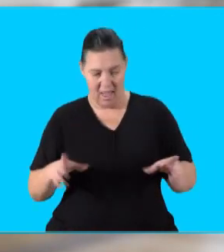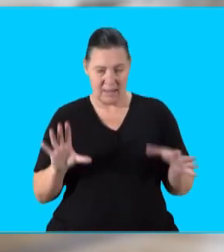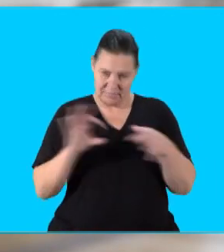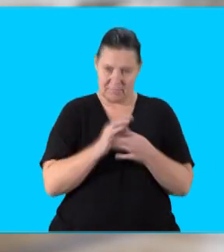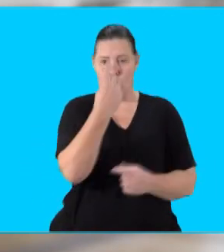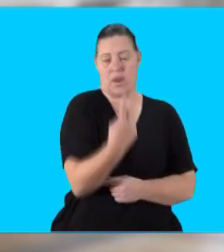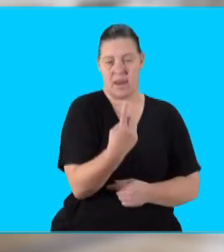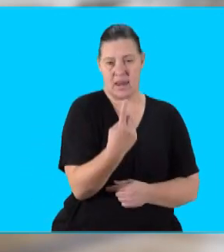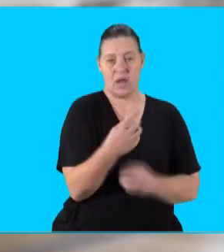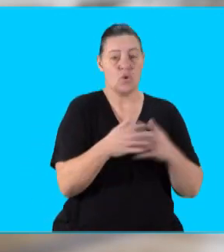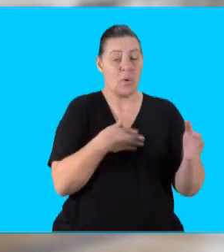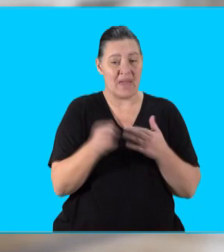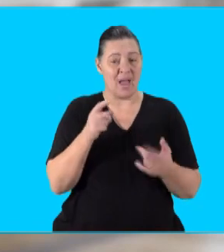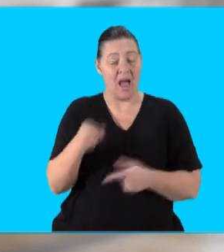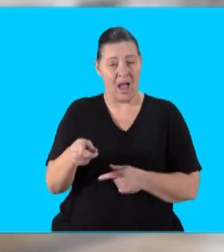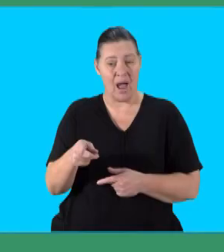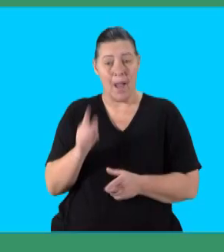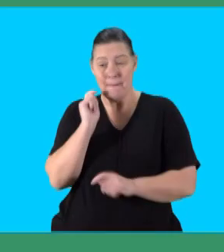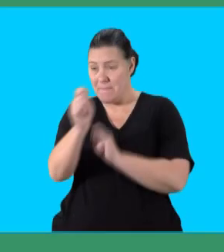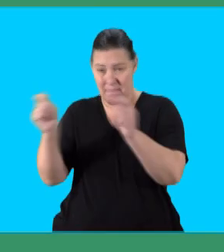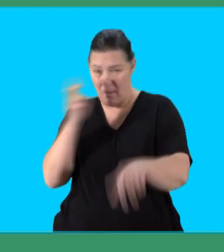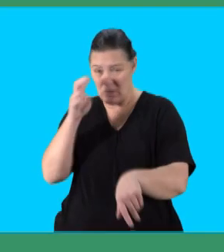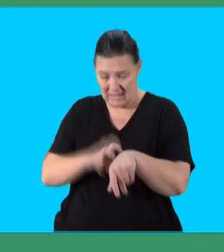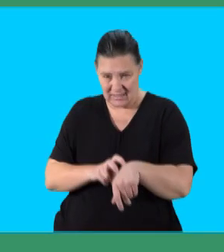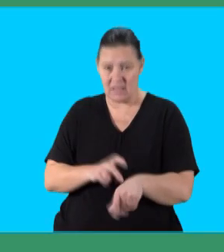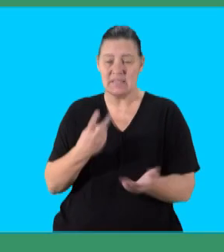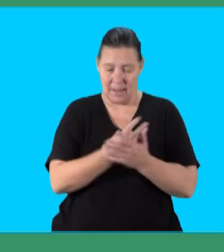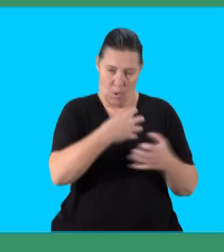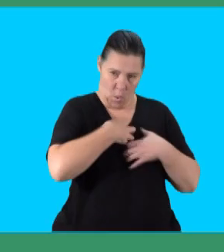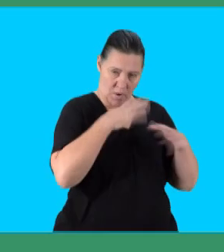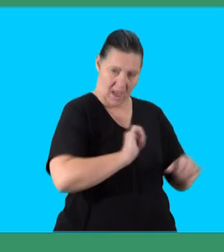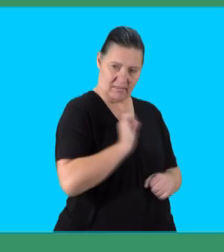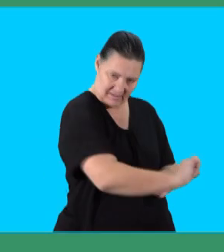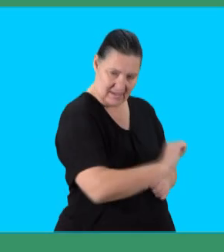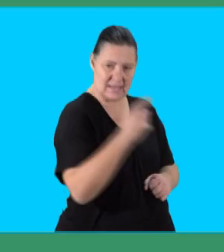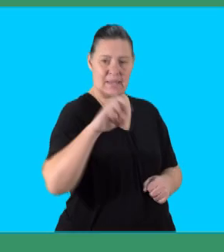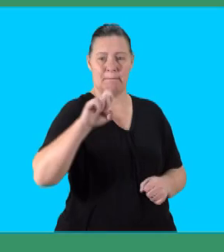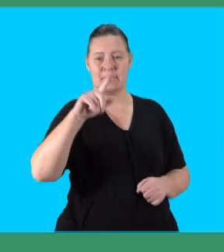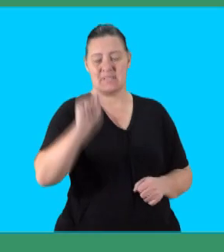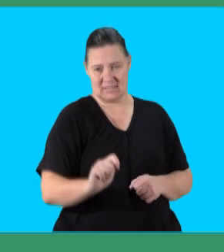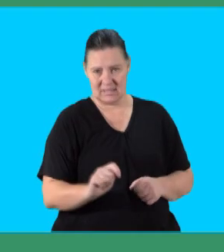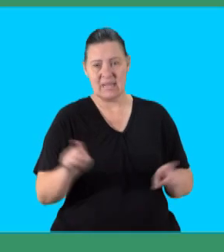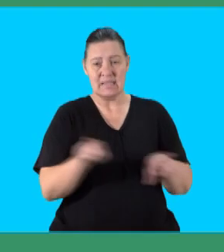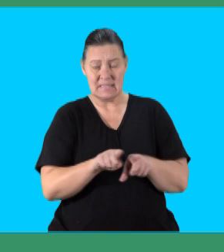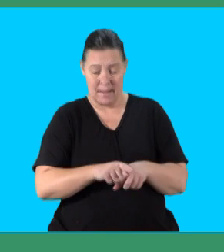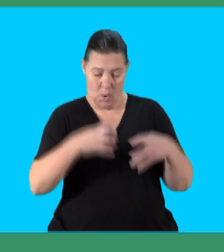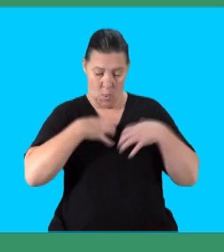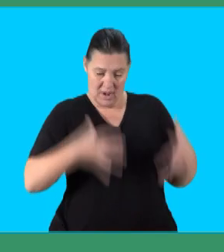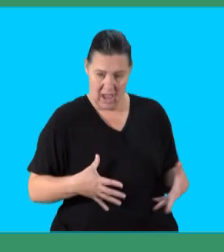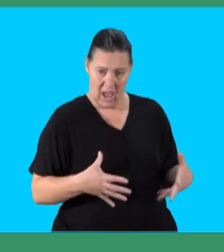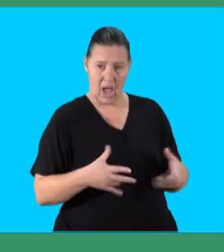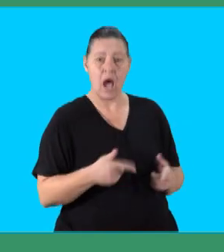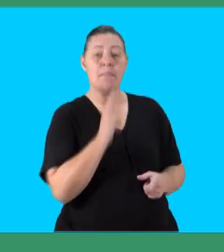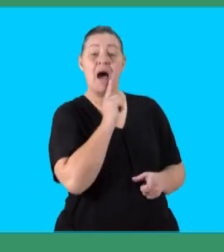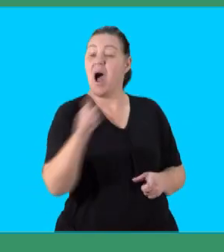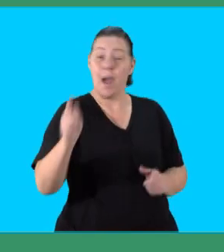that the business is having, it simply means that those debts belong to the owner. They can even take the personal possessions of the owner to pay for